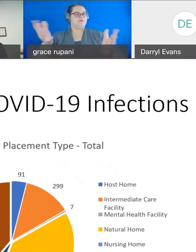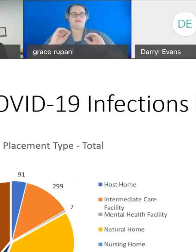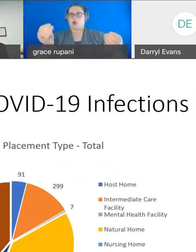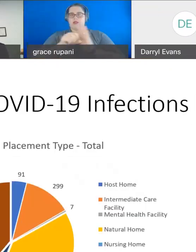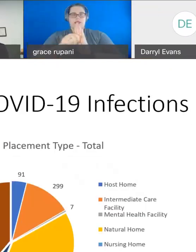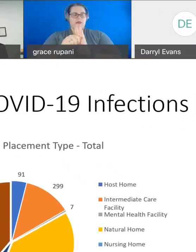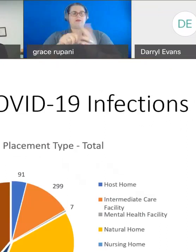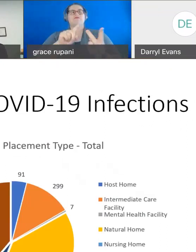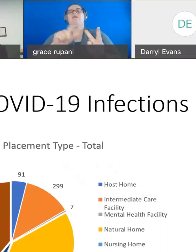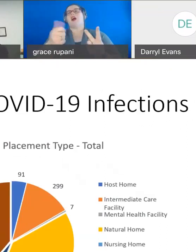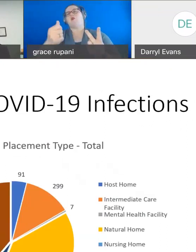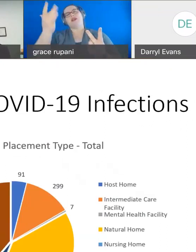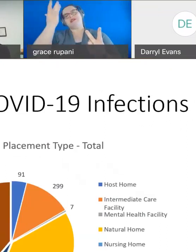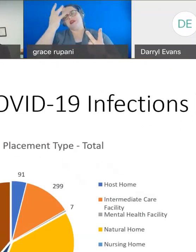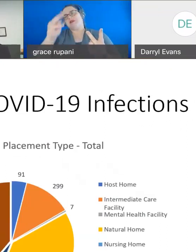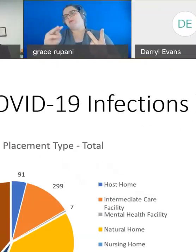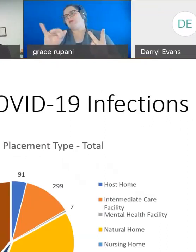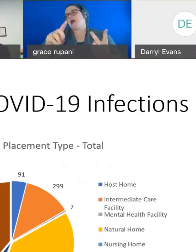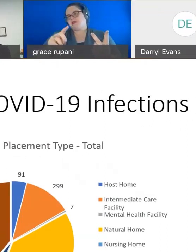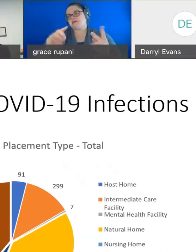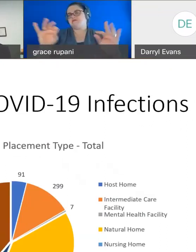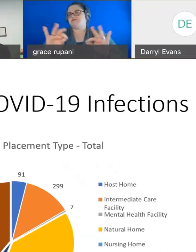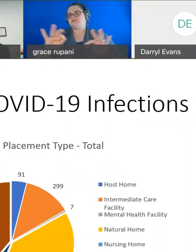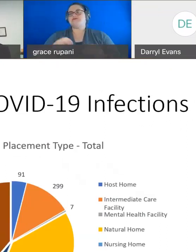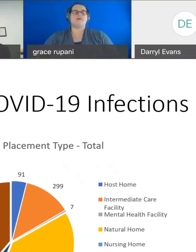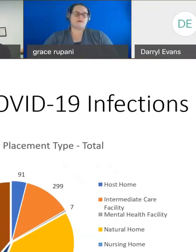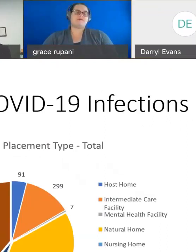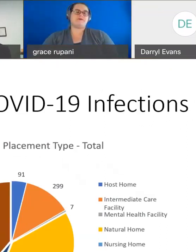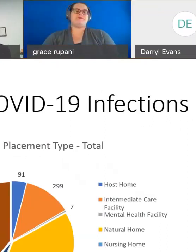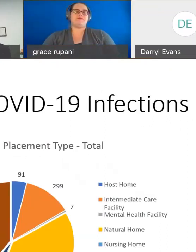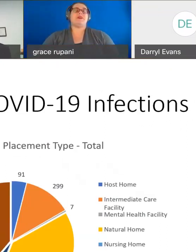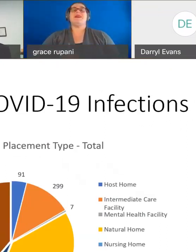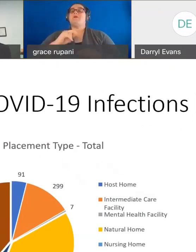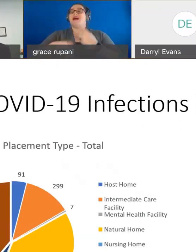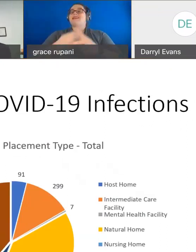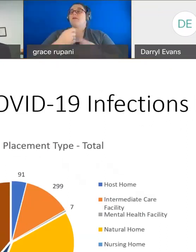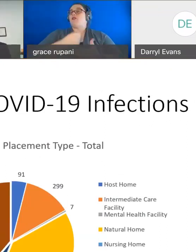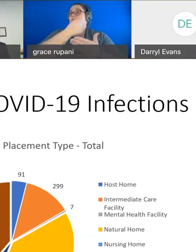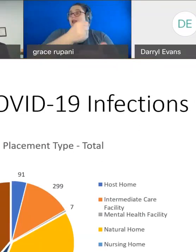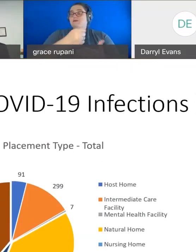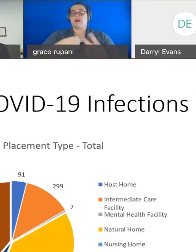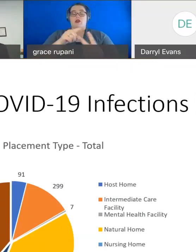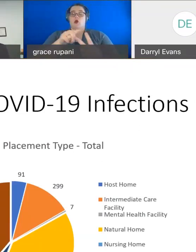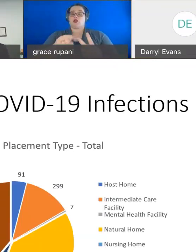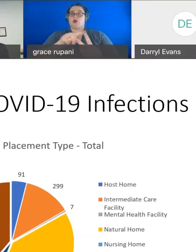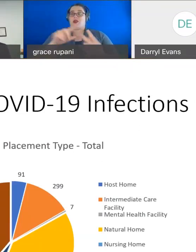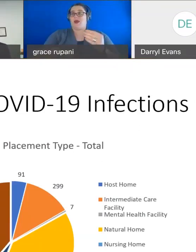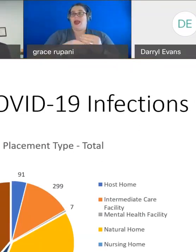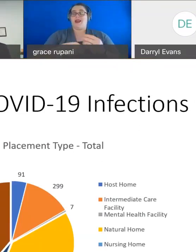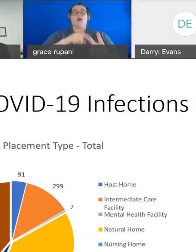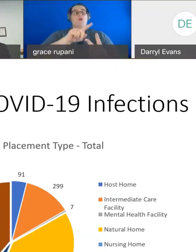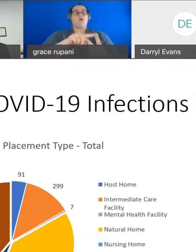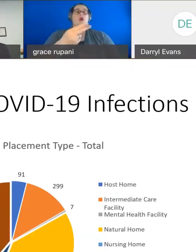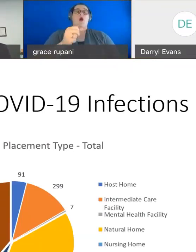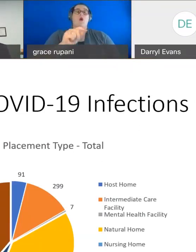by placement type, the 2 people that were added this week, one was in a host home and the other was in their natural